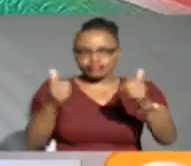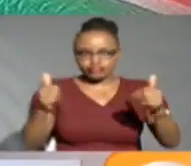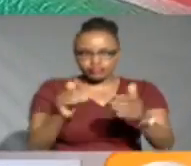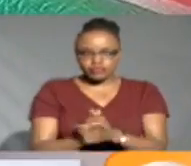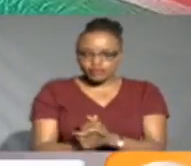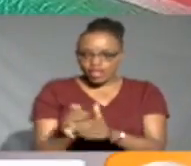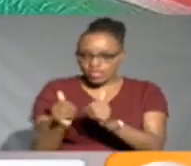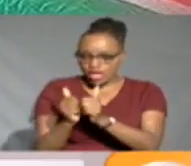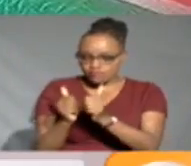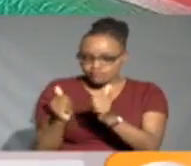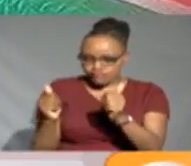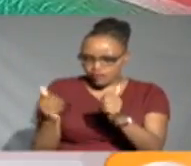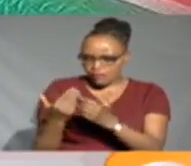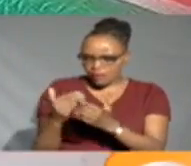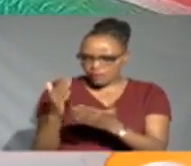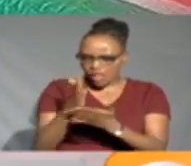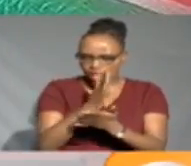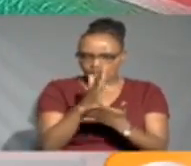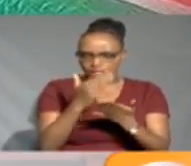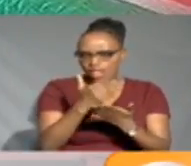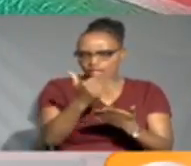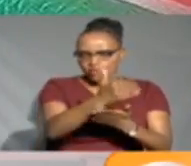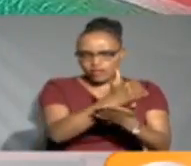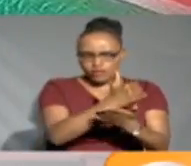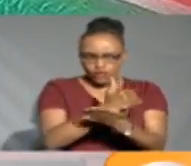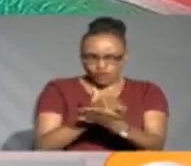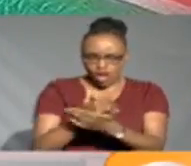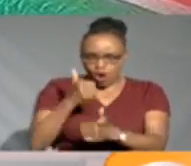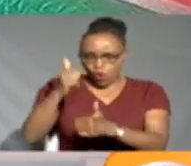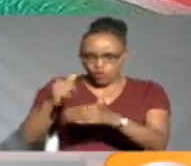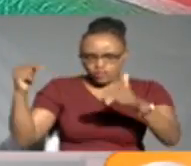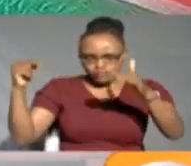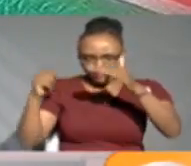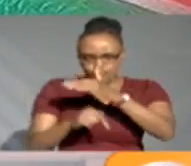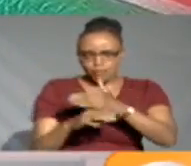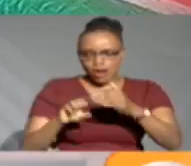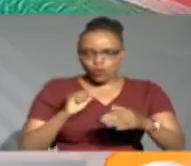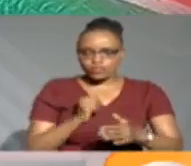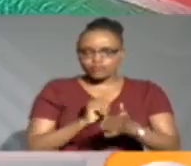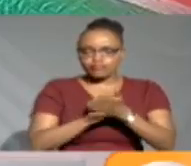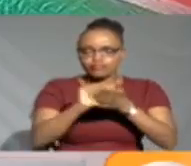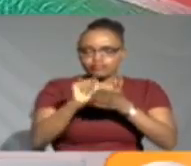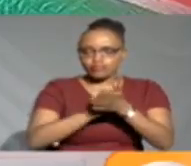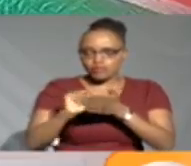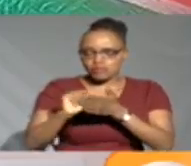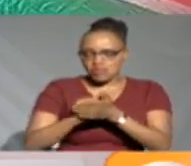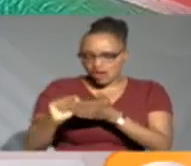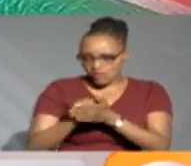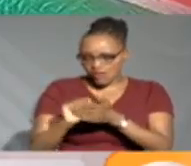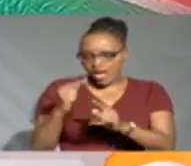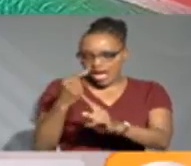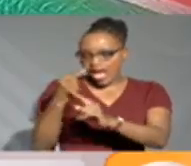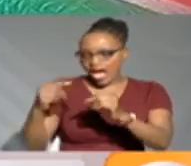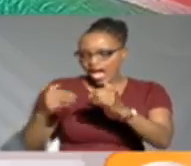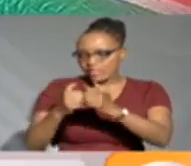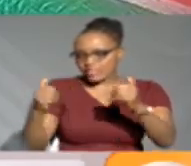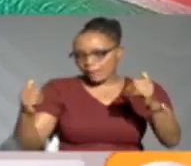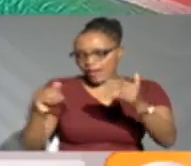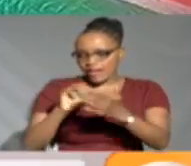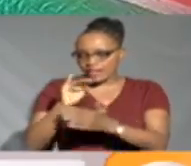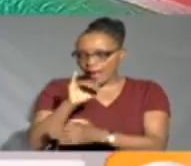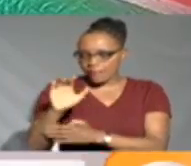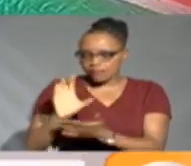This is the division of revenue row that has deepened, with the Senate publishing a parallel bill allocating